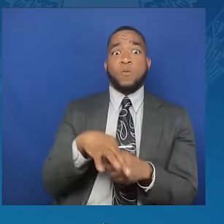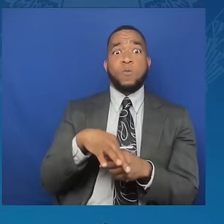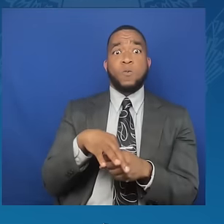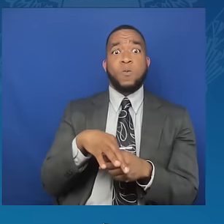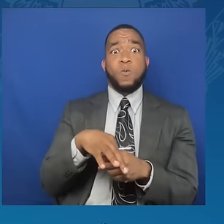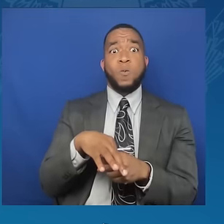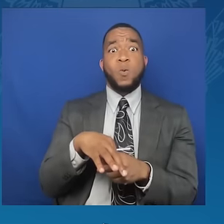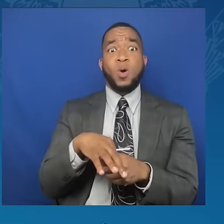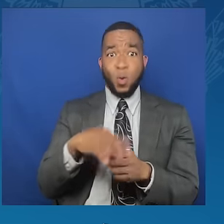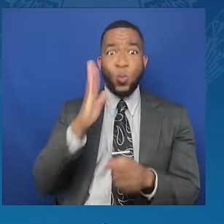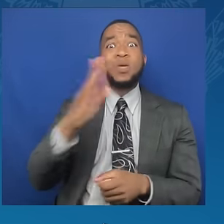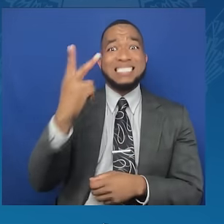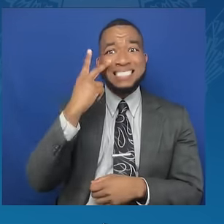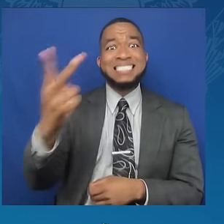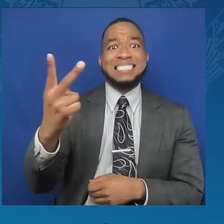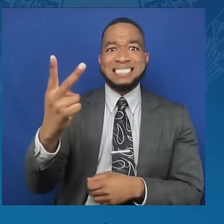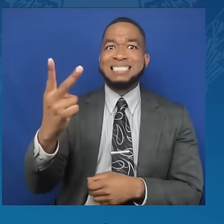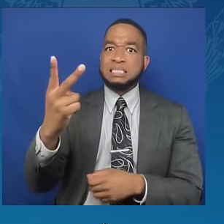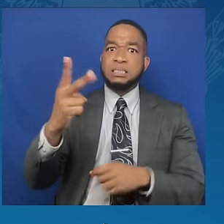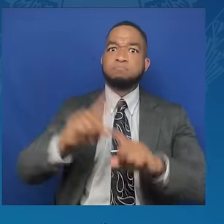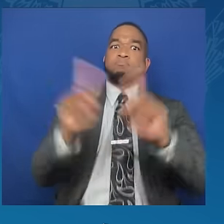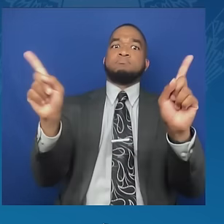Look at Atlanta, Nakima.